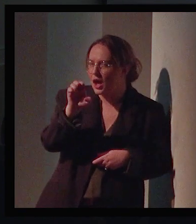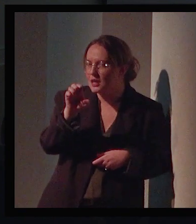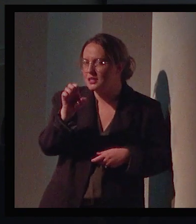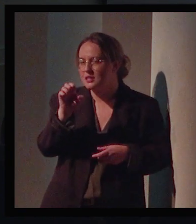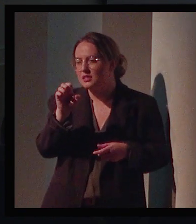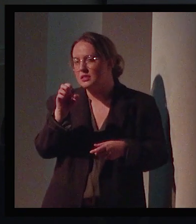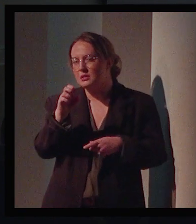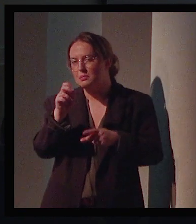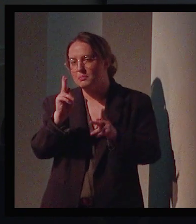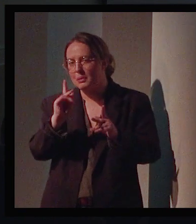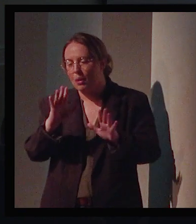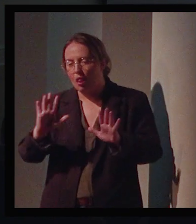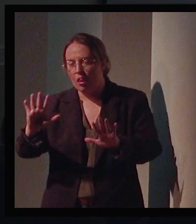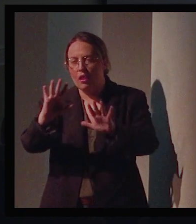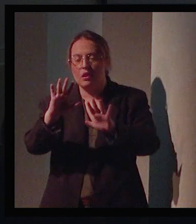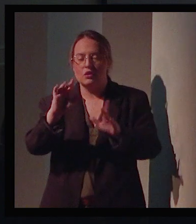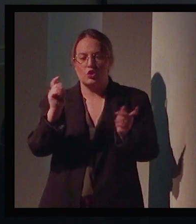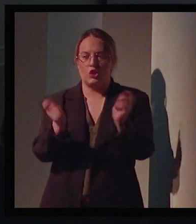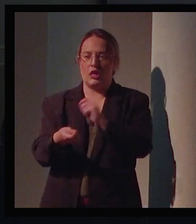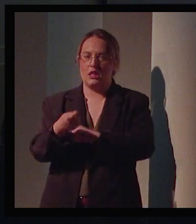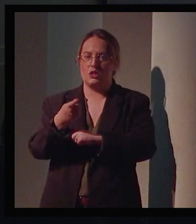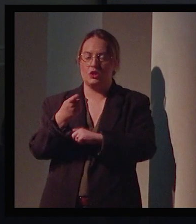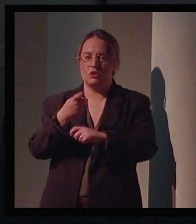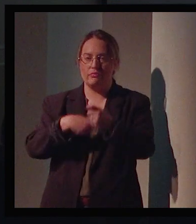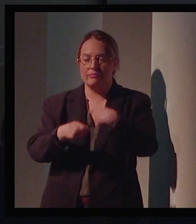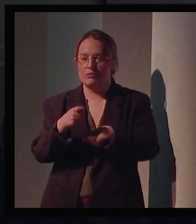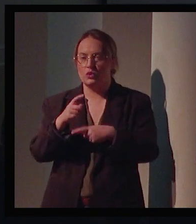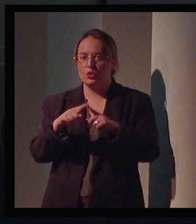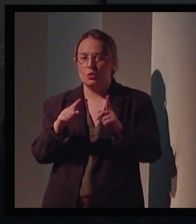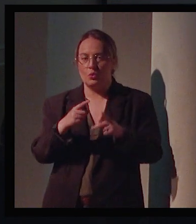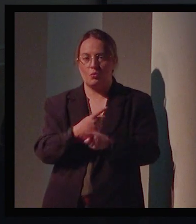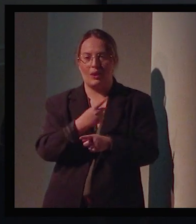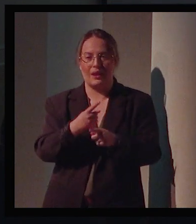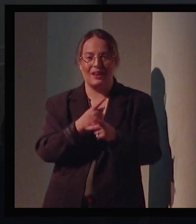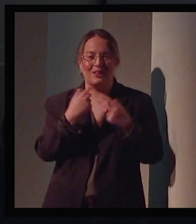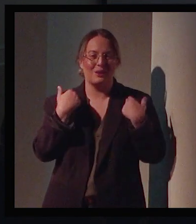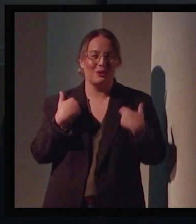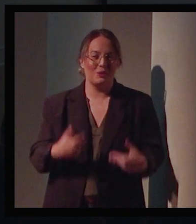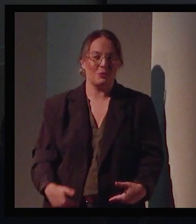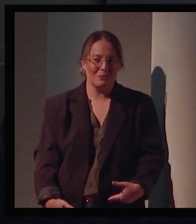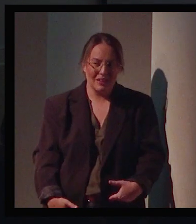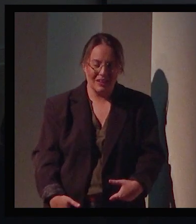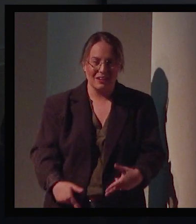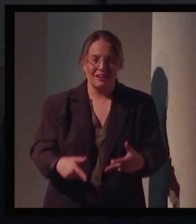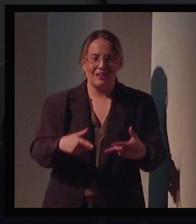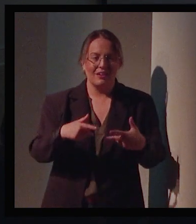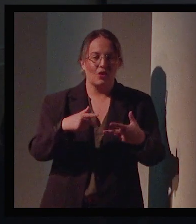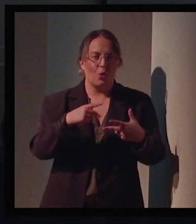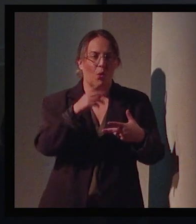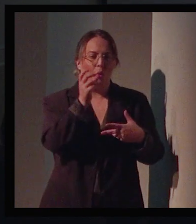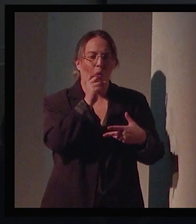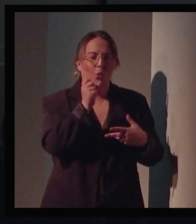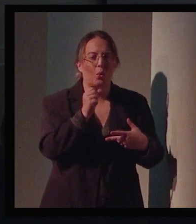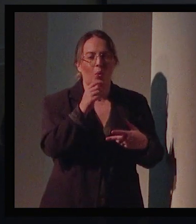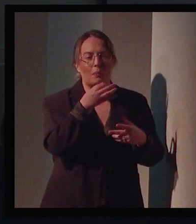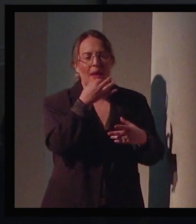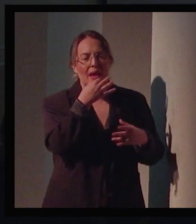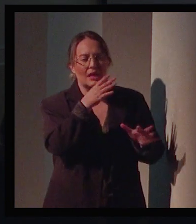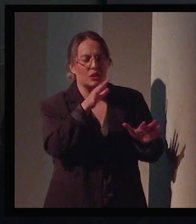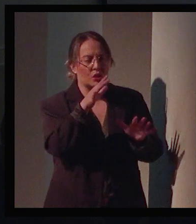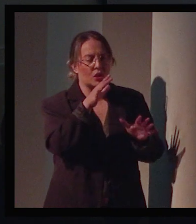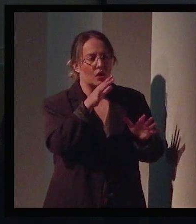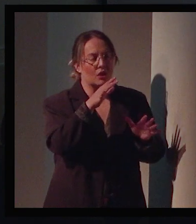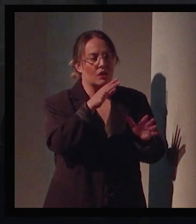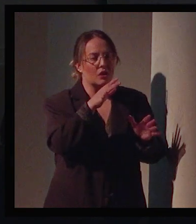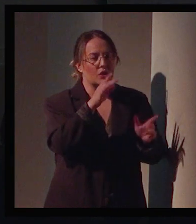women, translating the elevated visual language of the old masters into the rougher jargon of modern